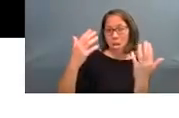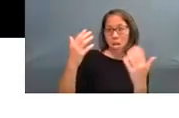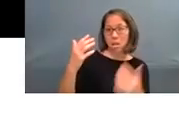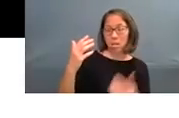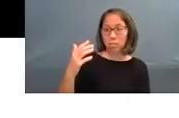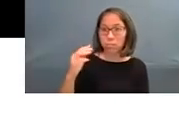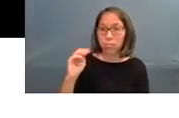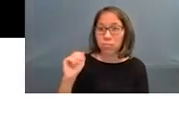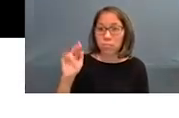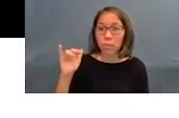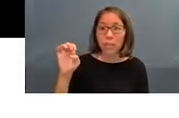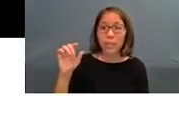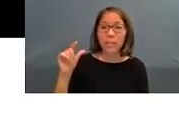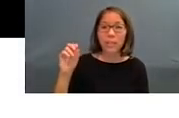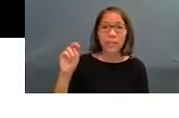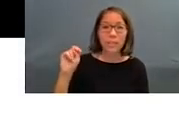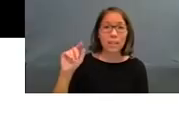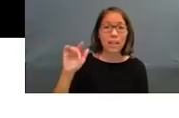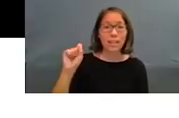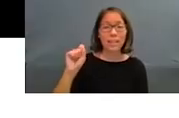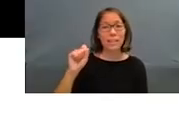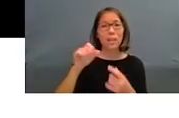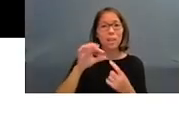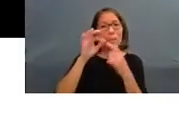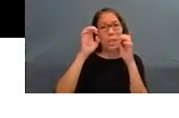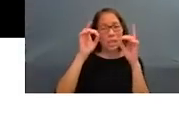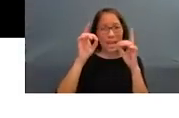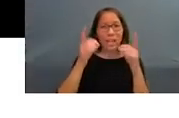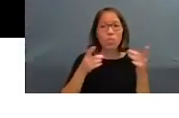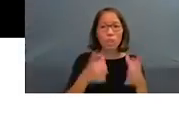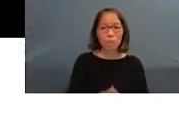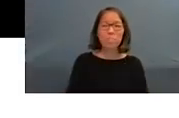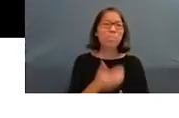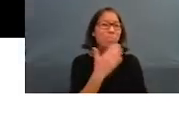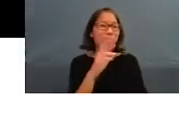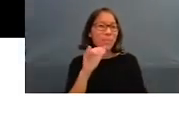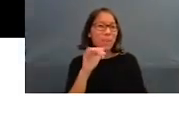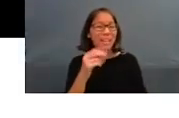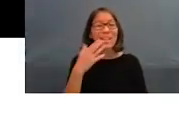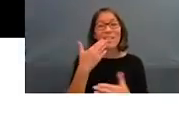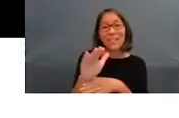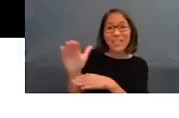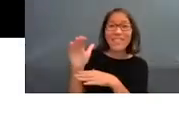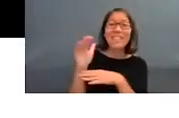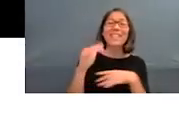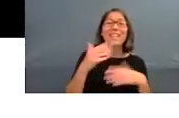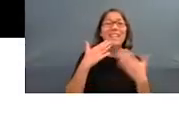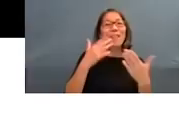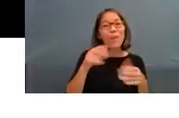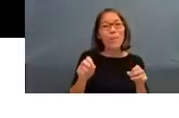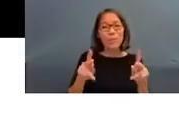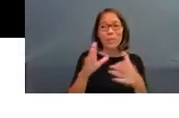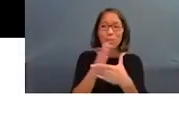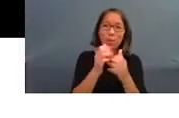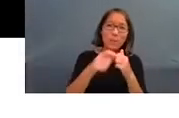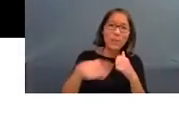Gonzalez, our Executive Director of Special Education. Thanks, Ryan. Good evening, everybody. Thanks for the opportunity to share with you tonight